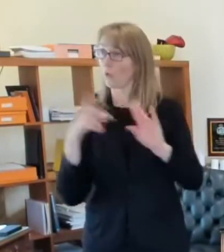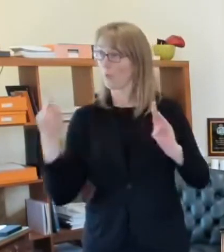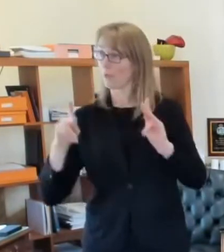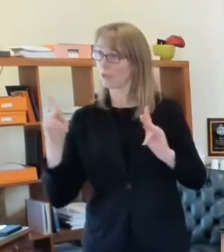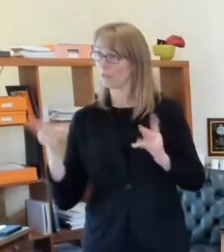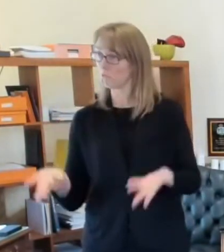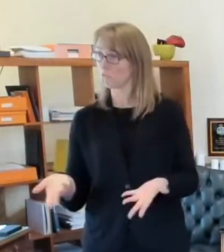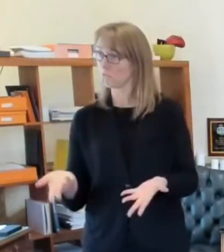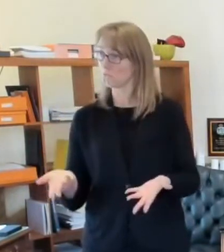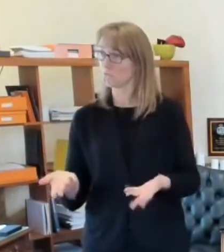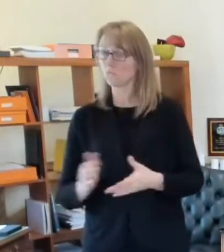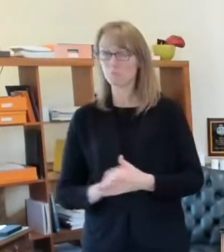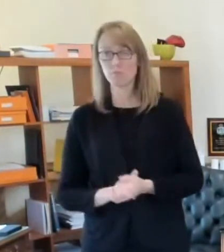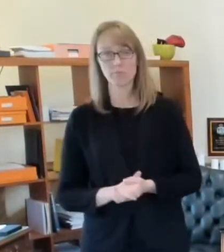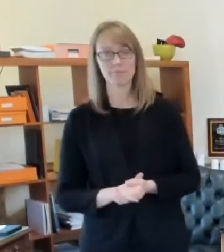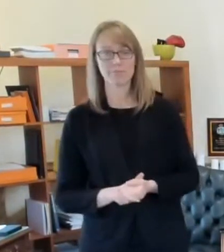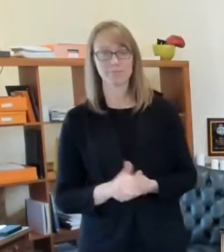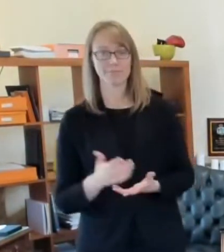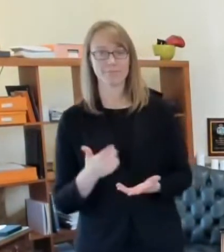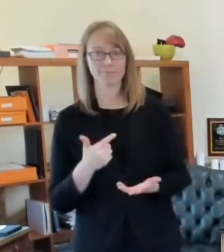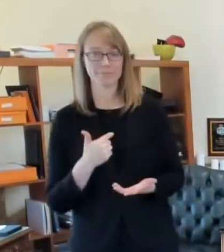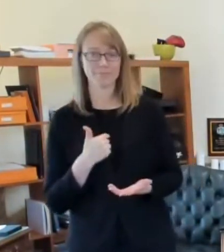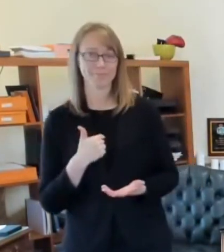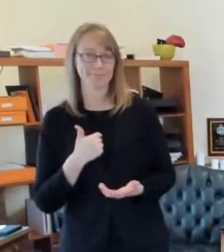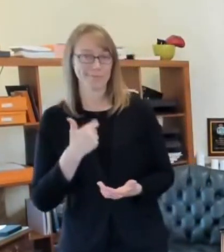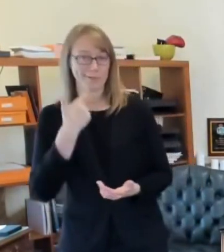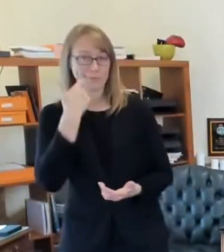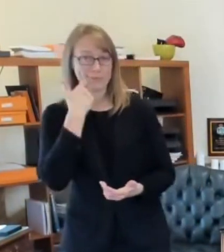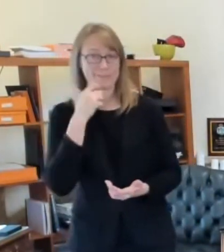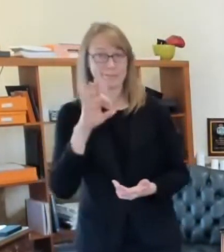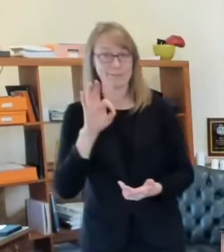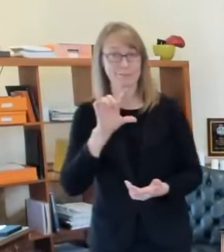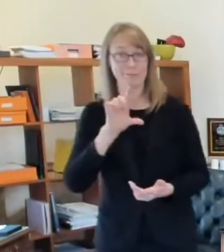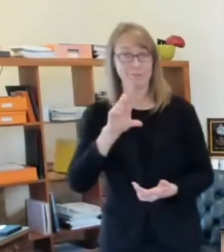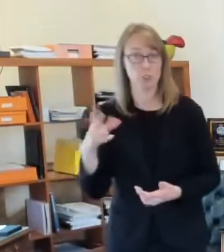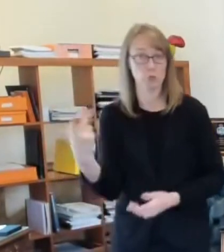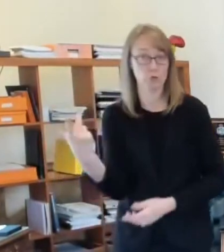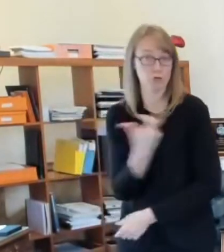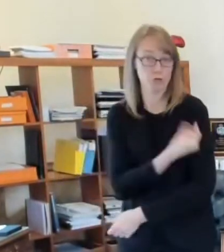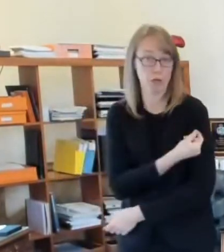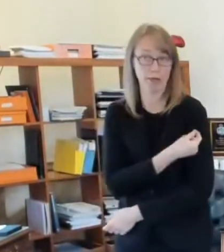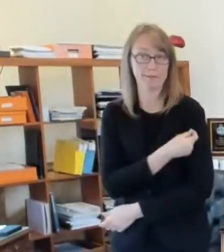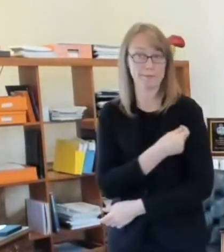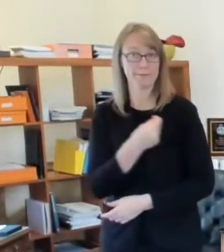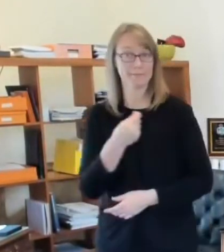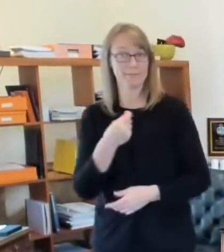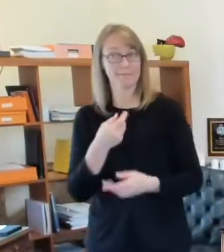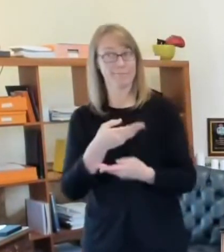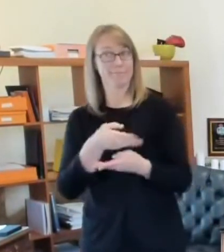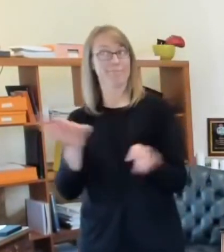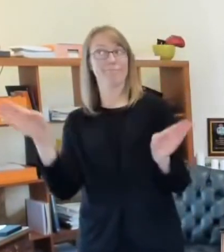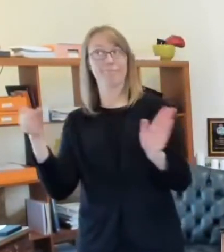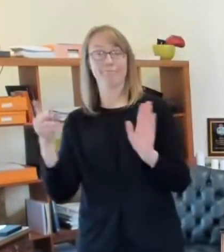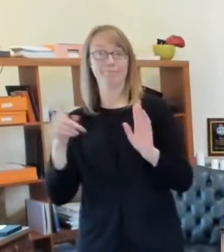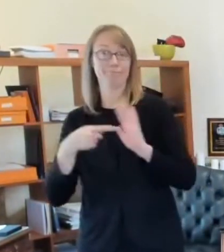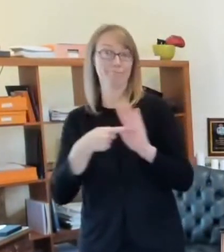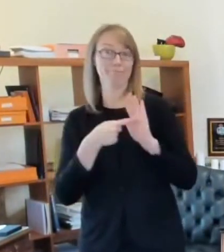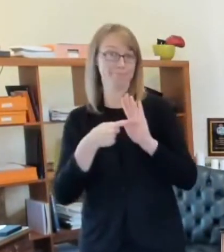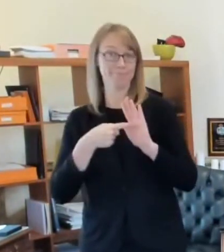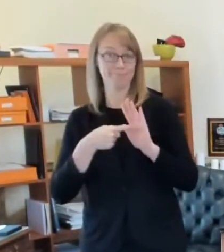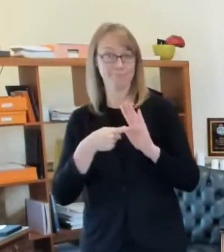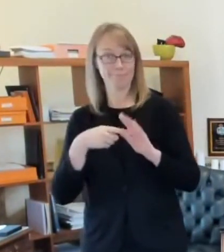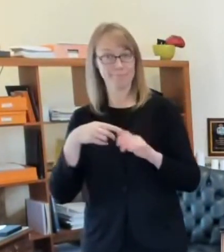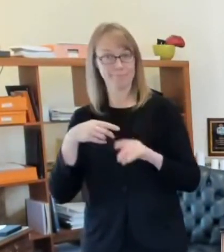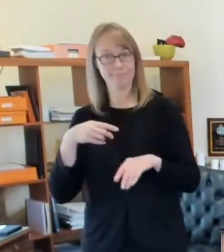definitely would be willing to do. I got a flu shot in public, and that's I would definitely be willing to do that. I